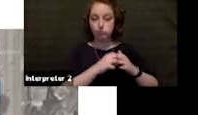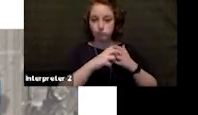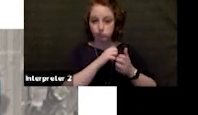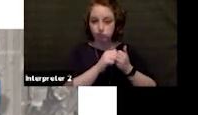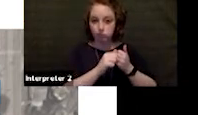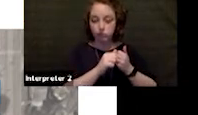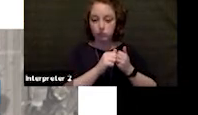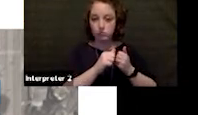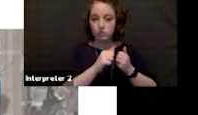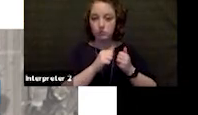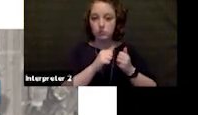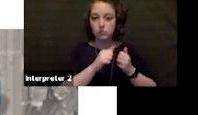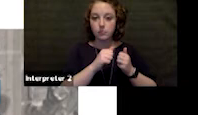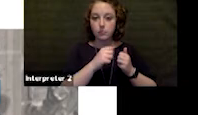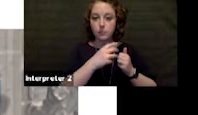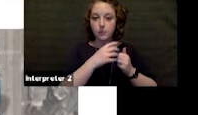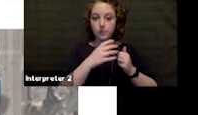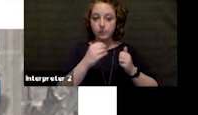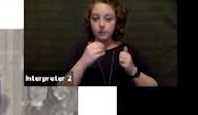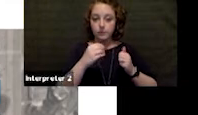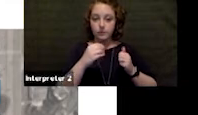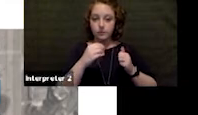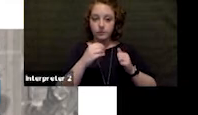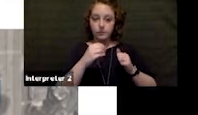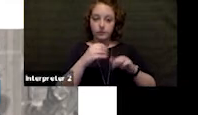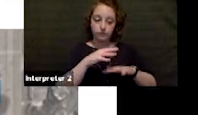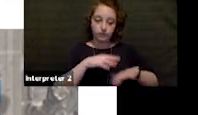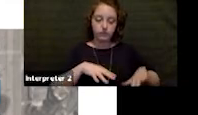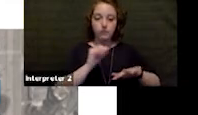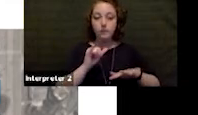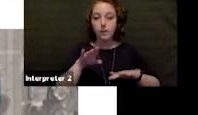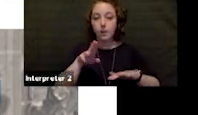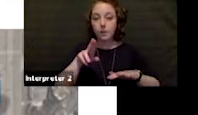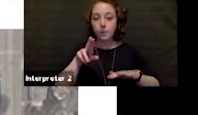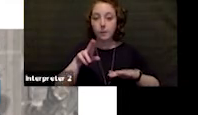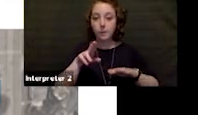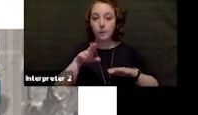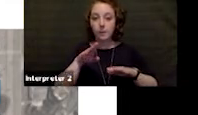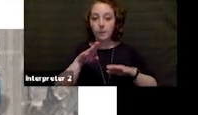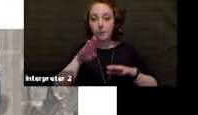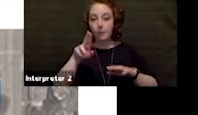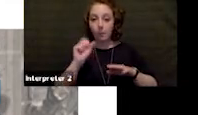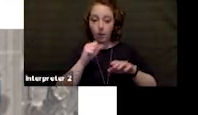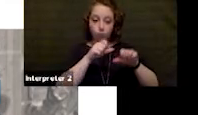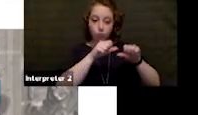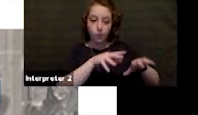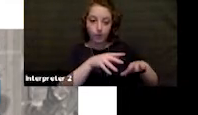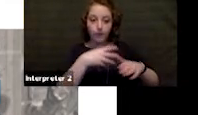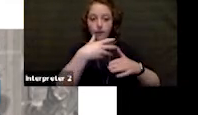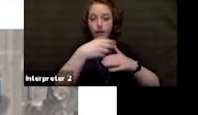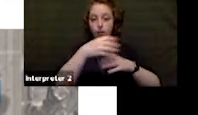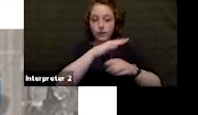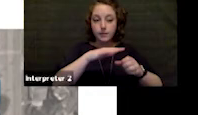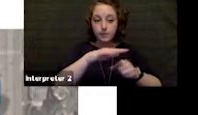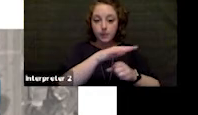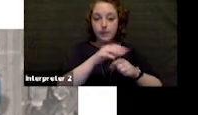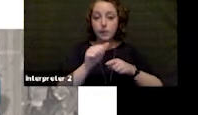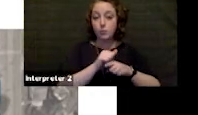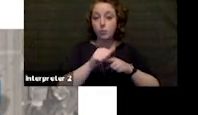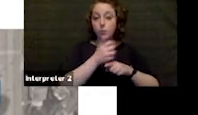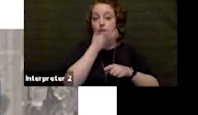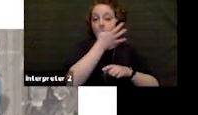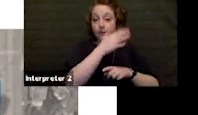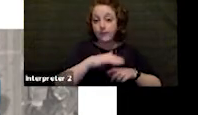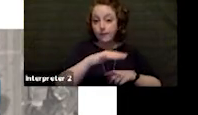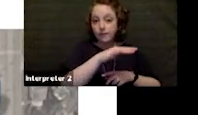other functions, the site components like the bus drop off, outdoor courtyard space, practice fields, things like